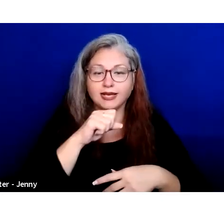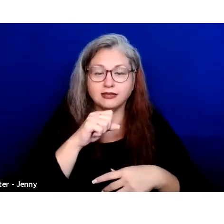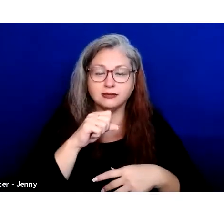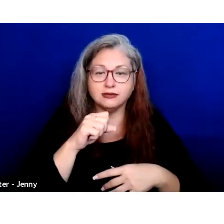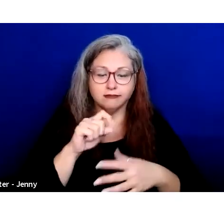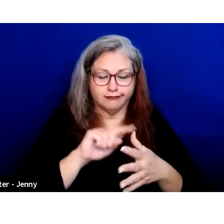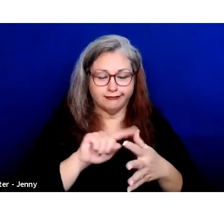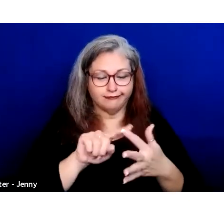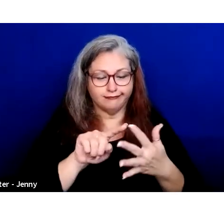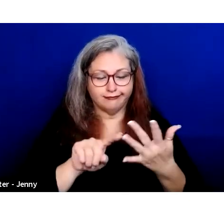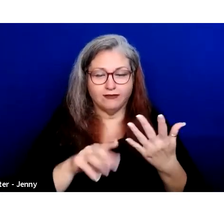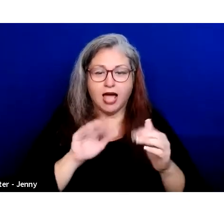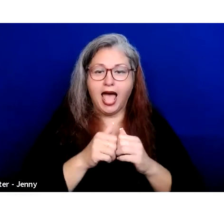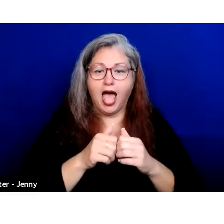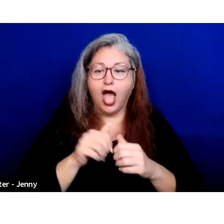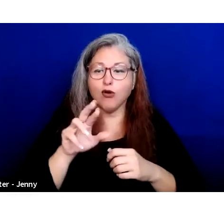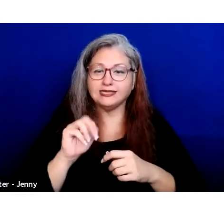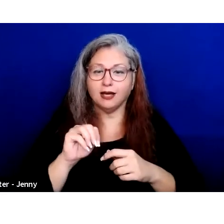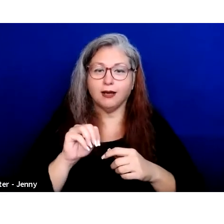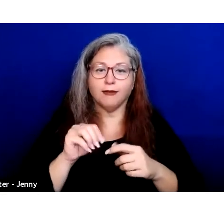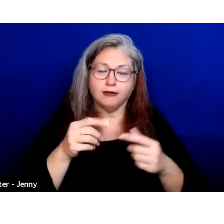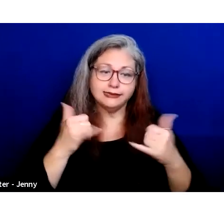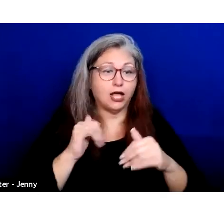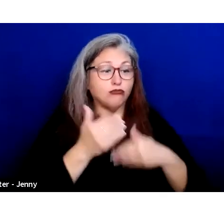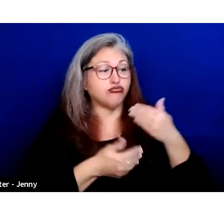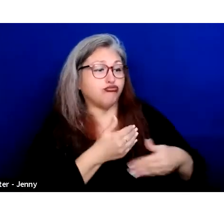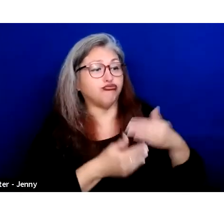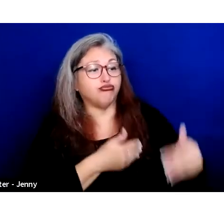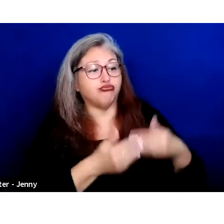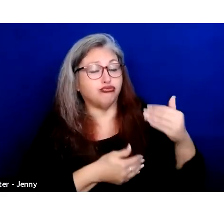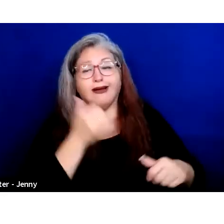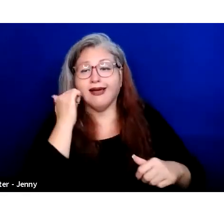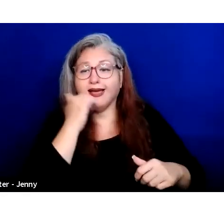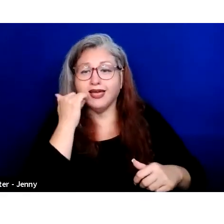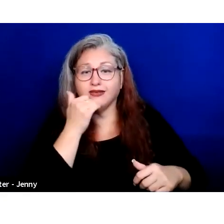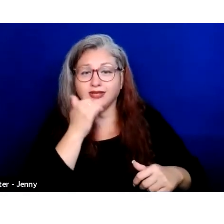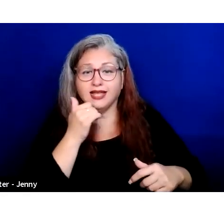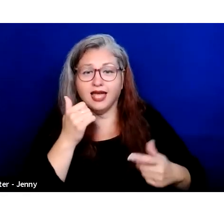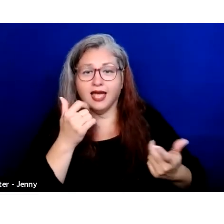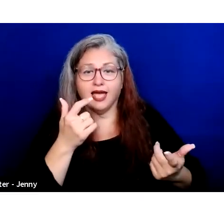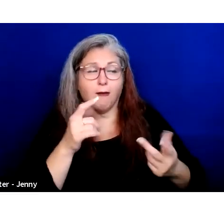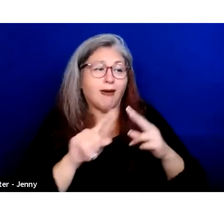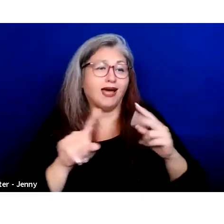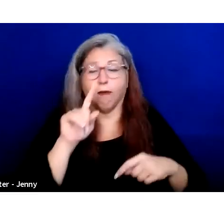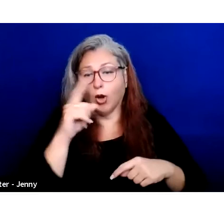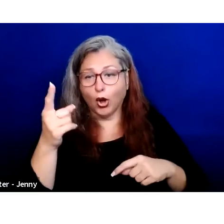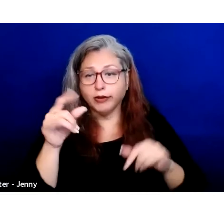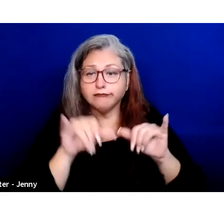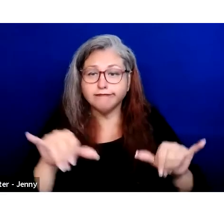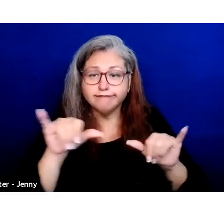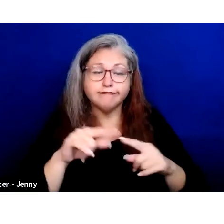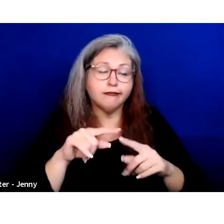ways in which racism just kind of churns along every day in really boring ways in